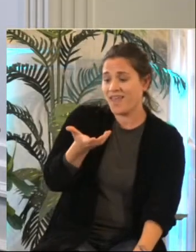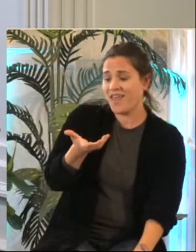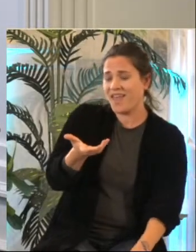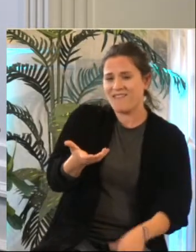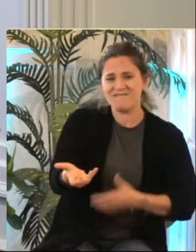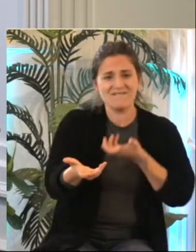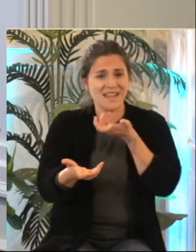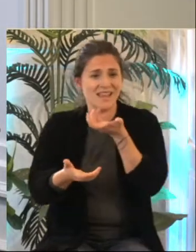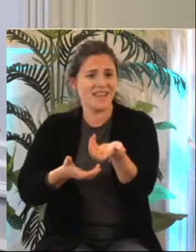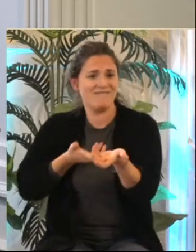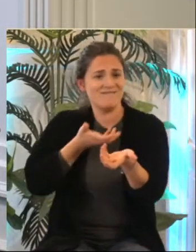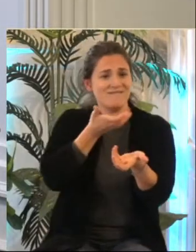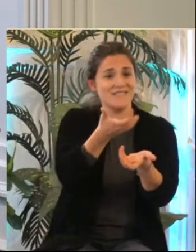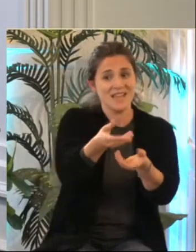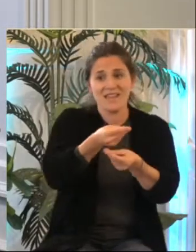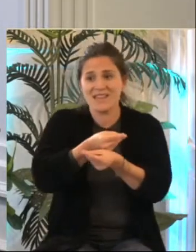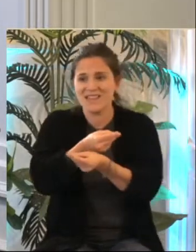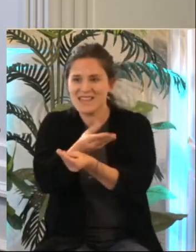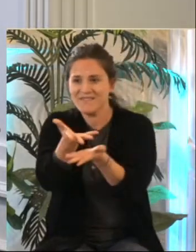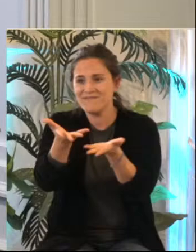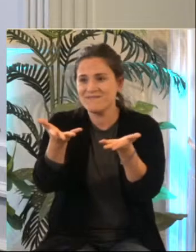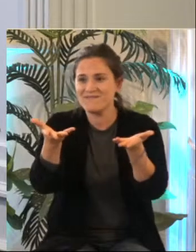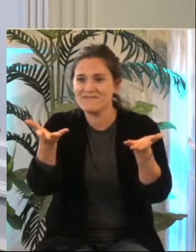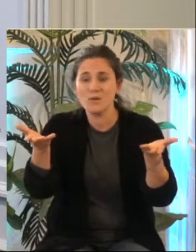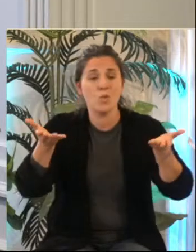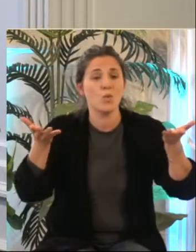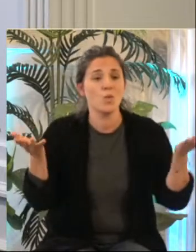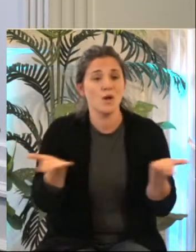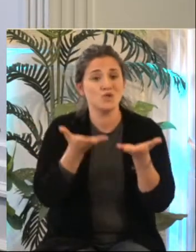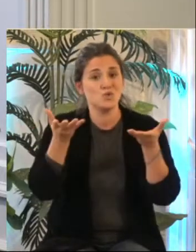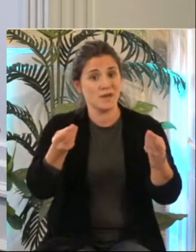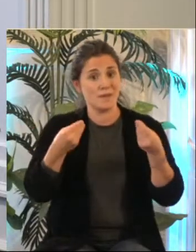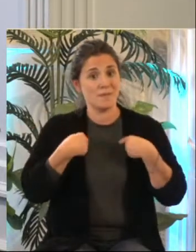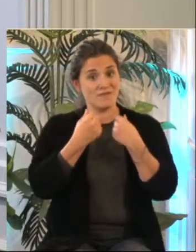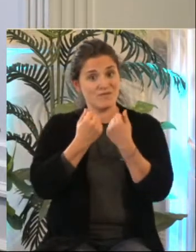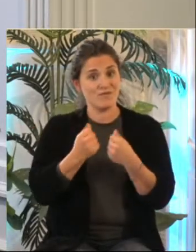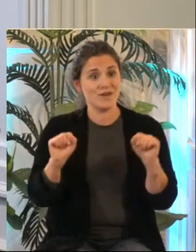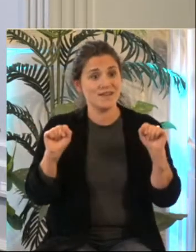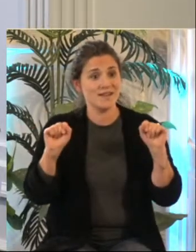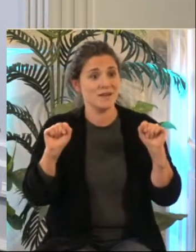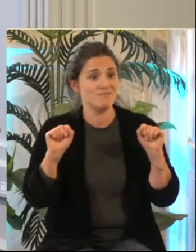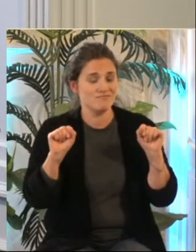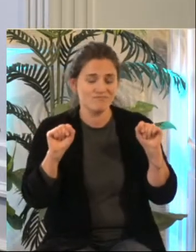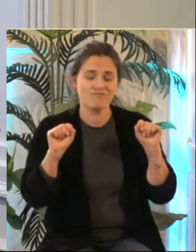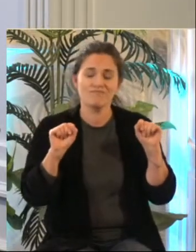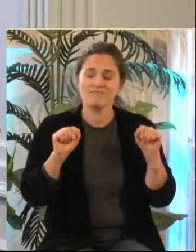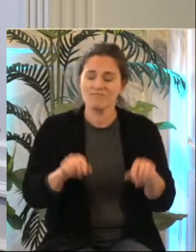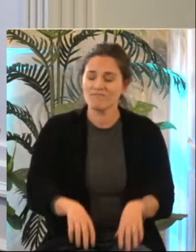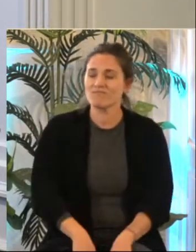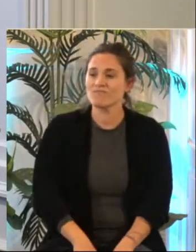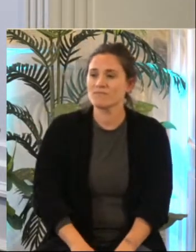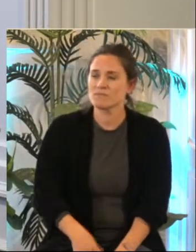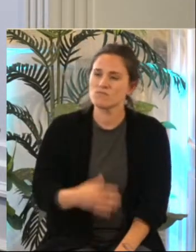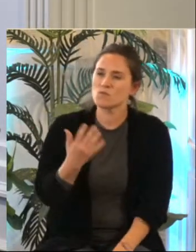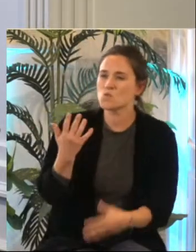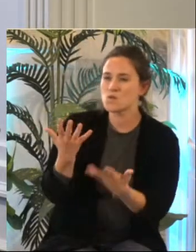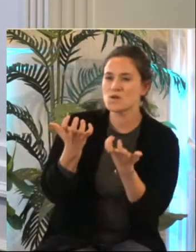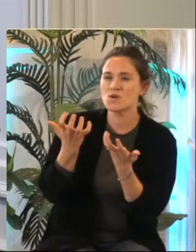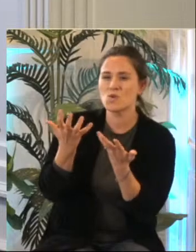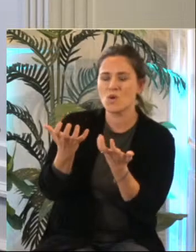I'm longing to give. I wish I